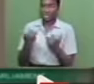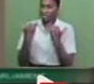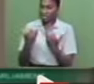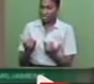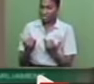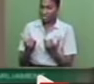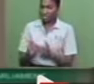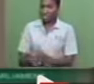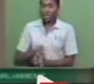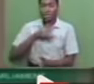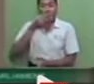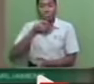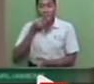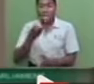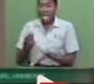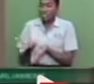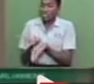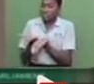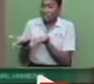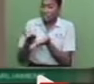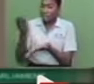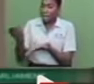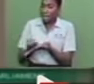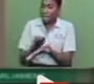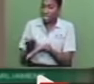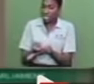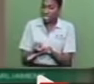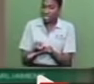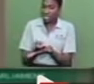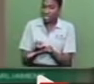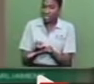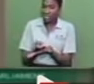budget allocation for 2020, as I said,